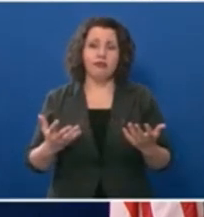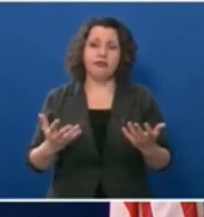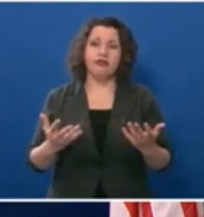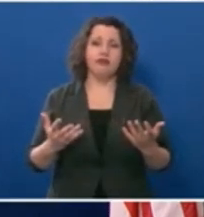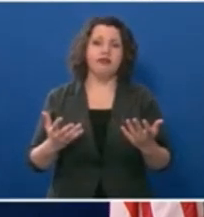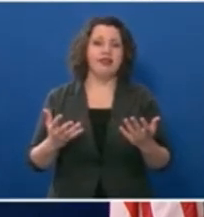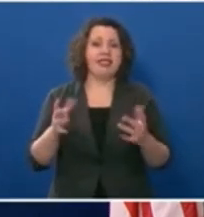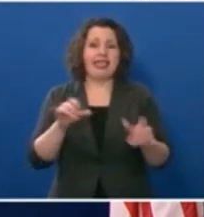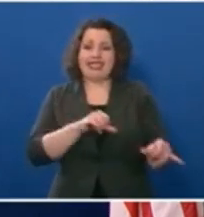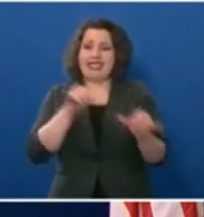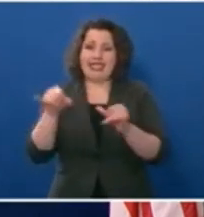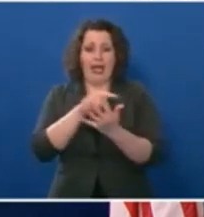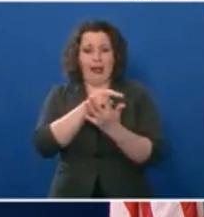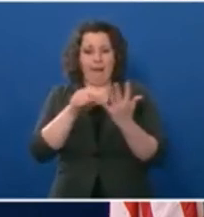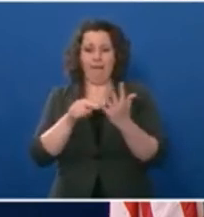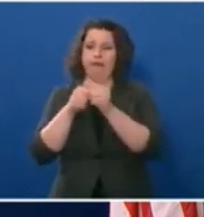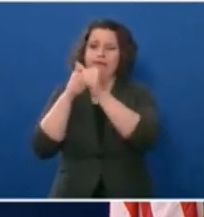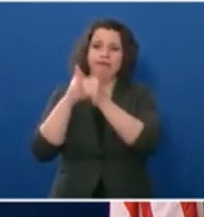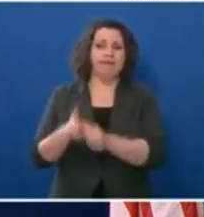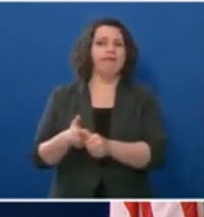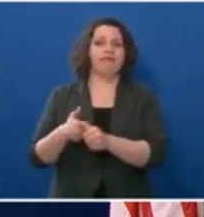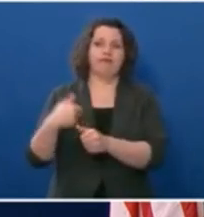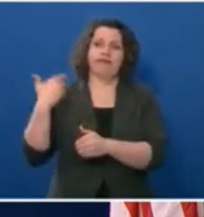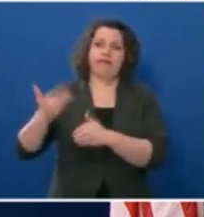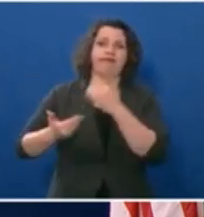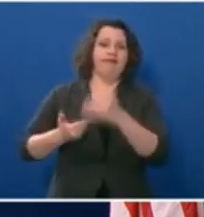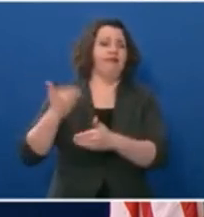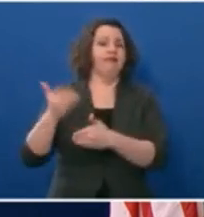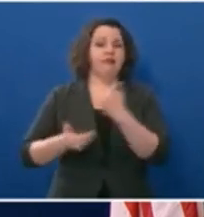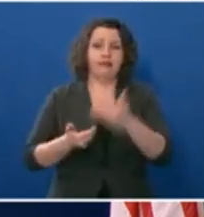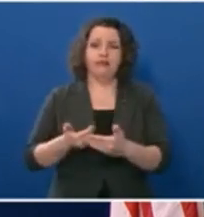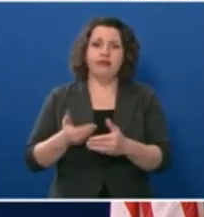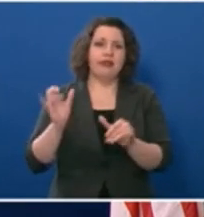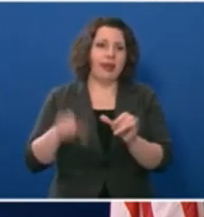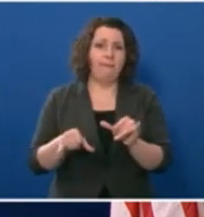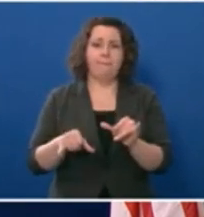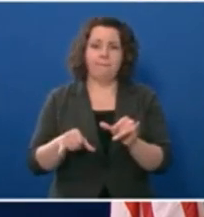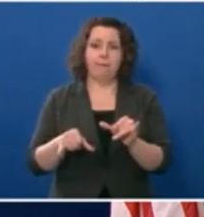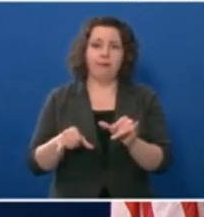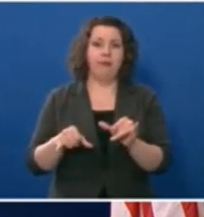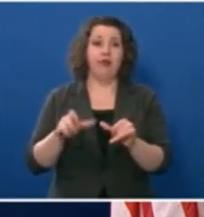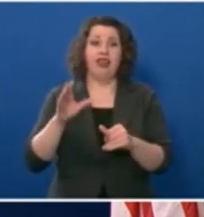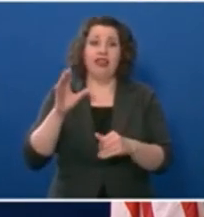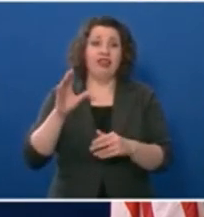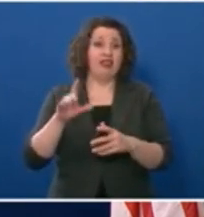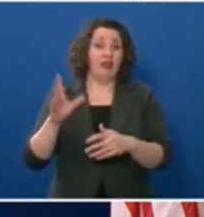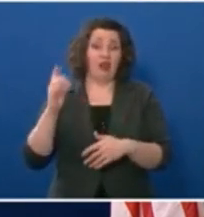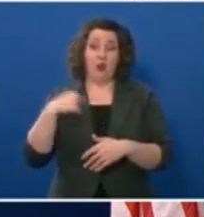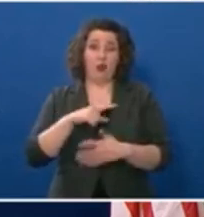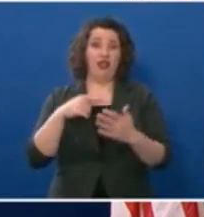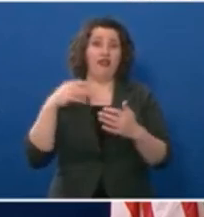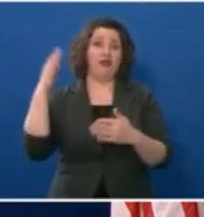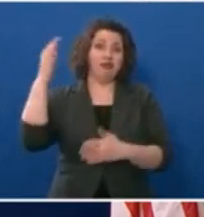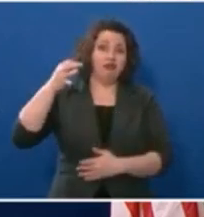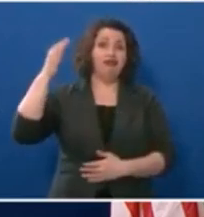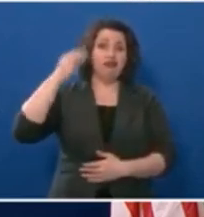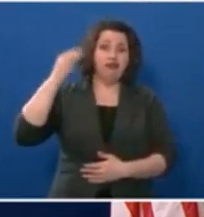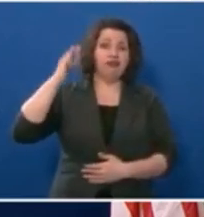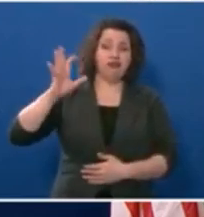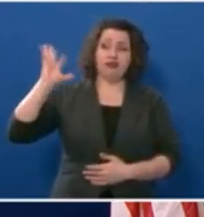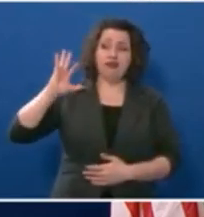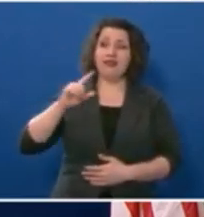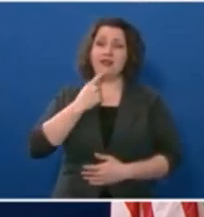same measures apply, again, that we have been talking about since we entered into substantial